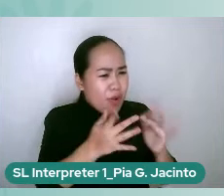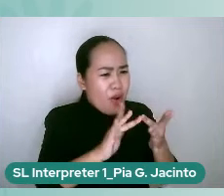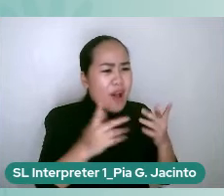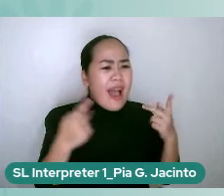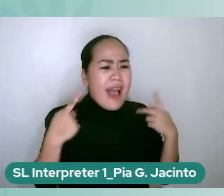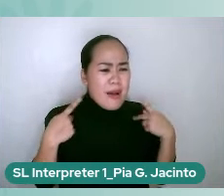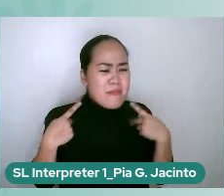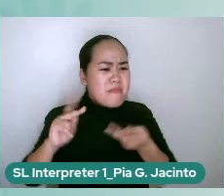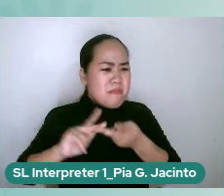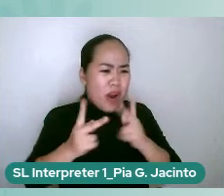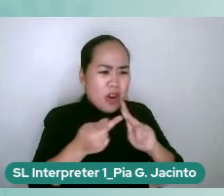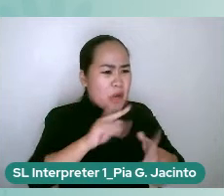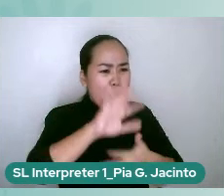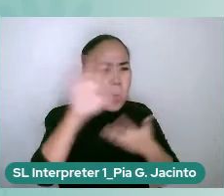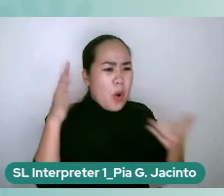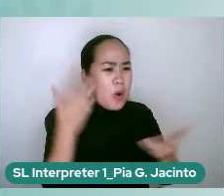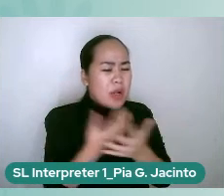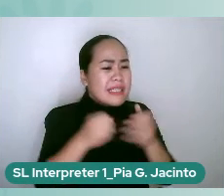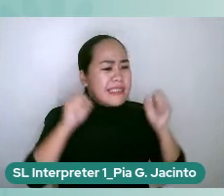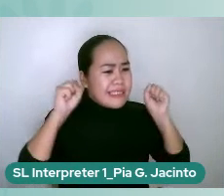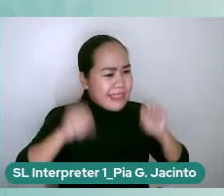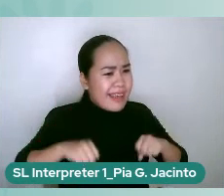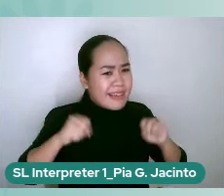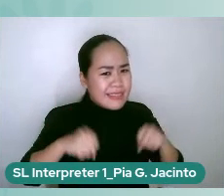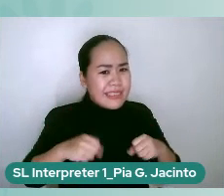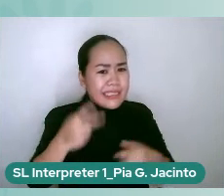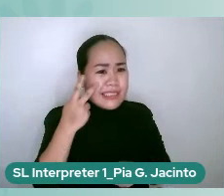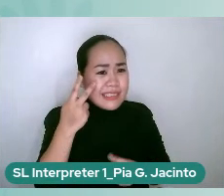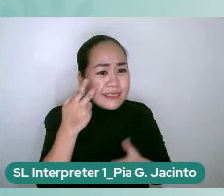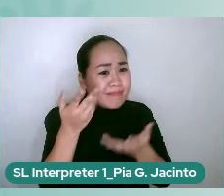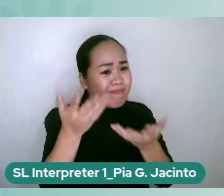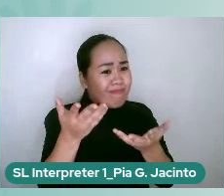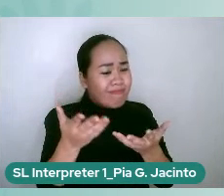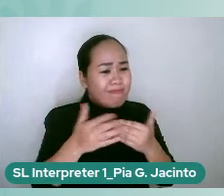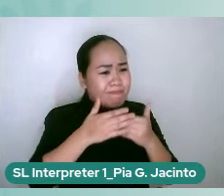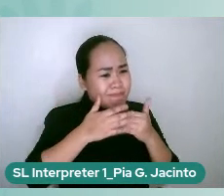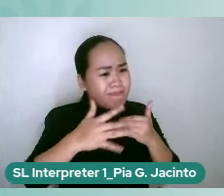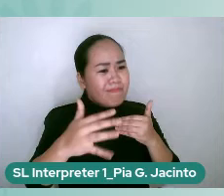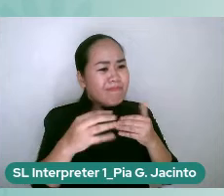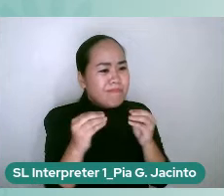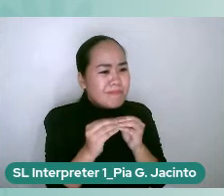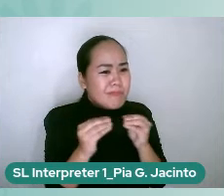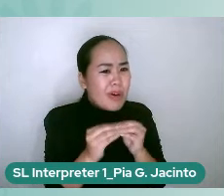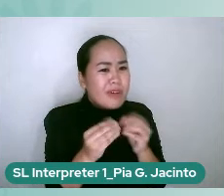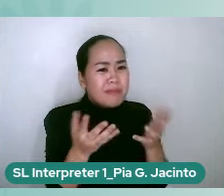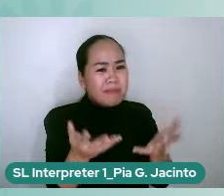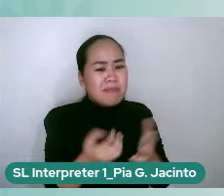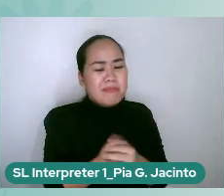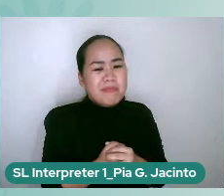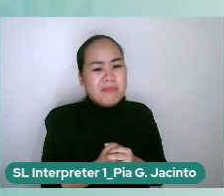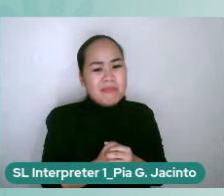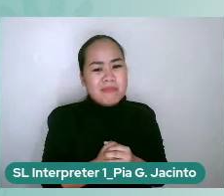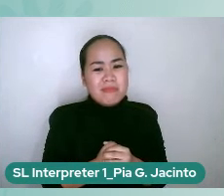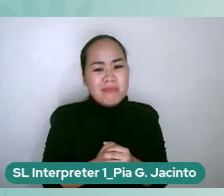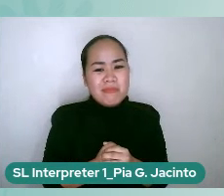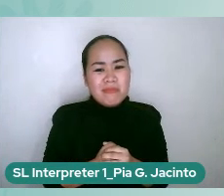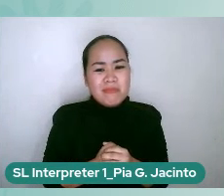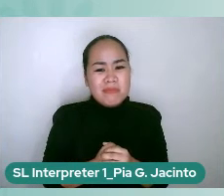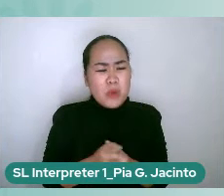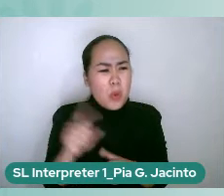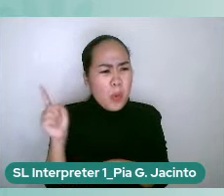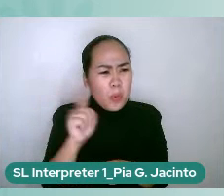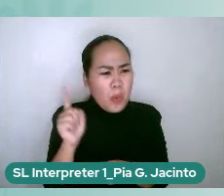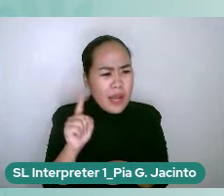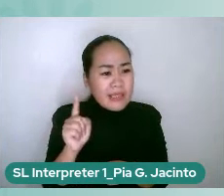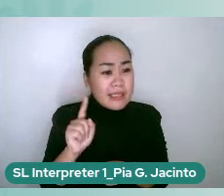So, in conclusion, a few points for consideration as you go into these important two-day dialogue. First, what types of new